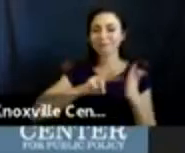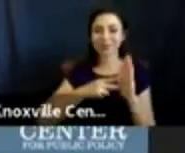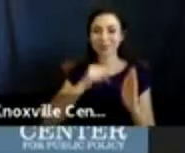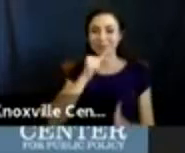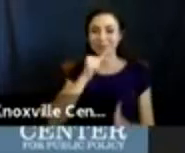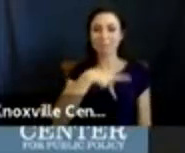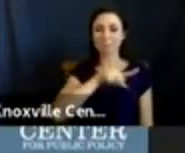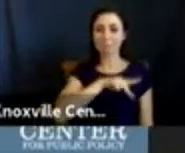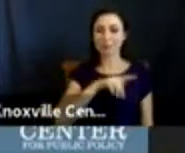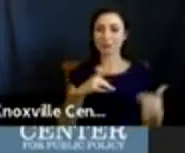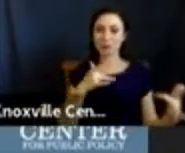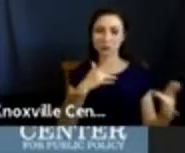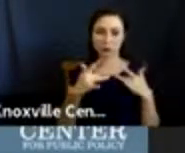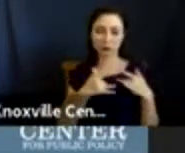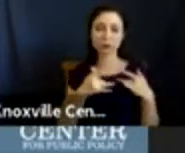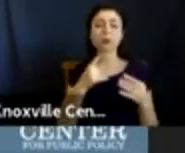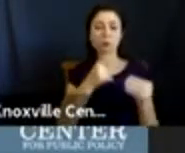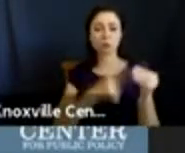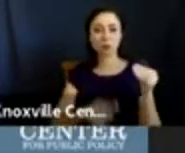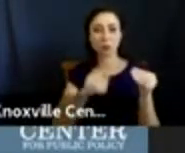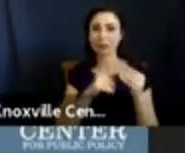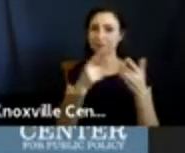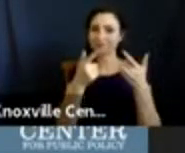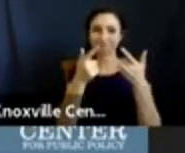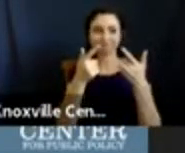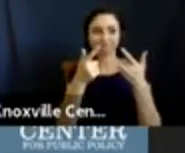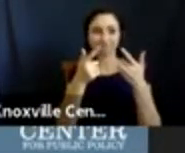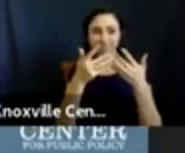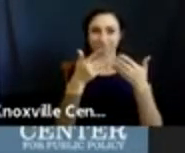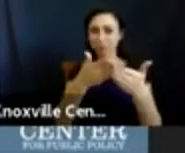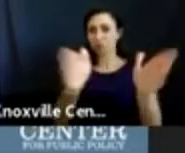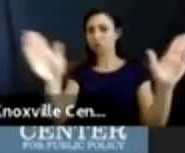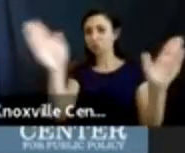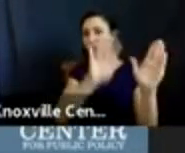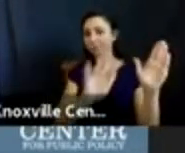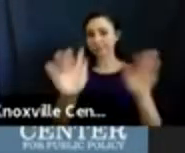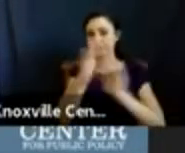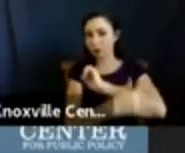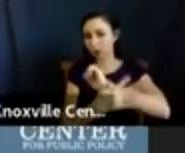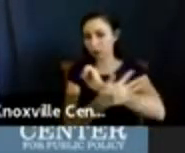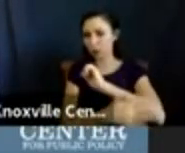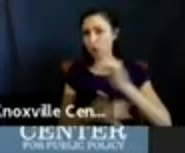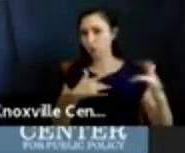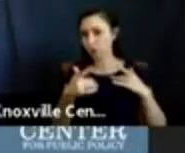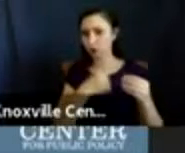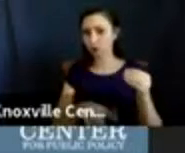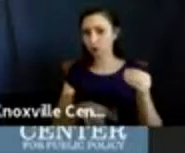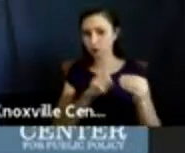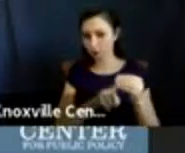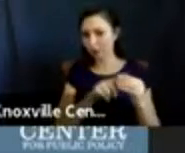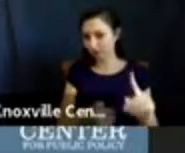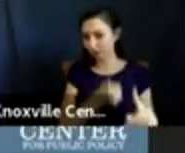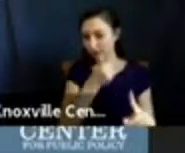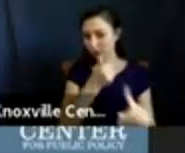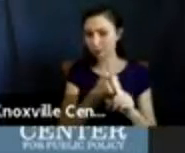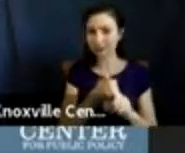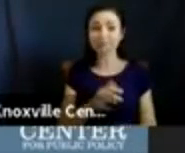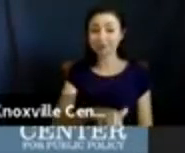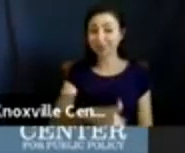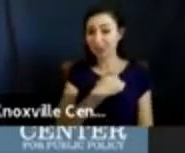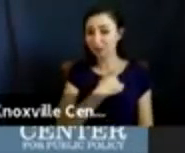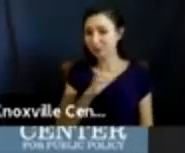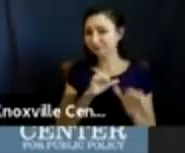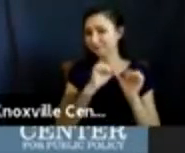about the larger country as a whole. And attitudes have largely, as I noted, been stable over